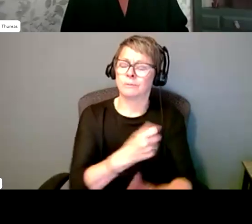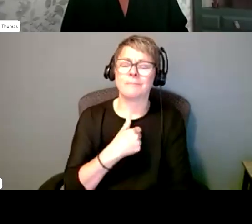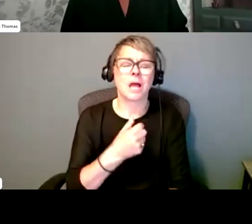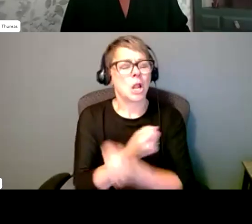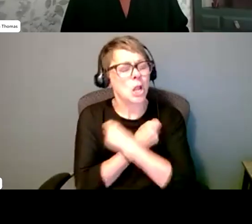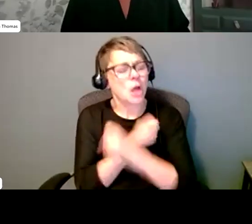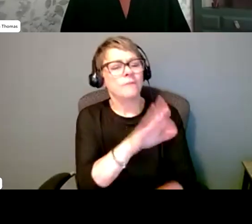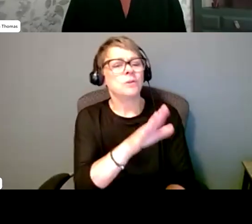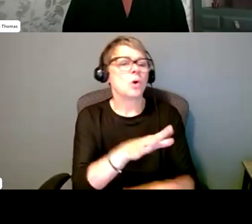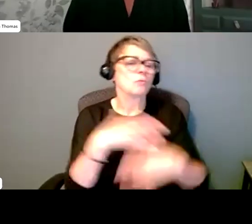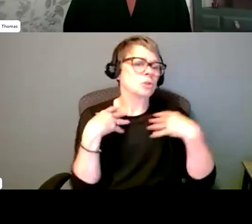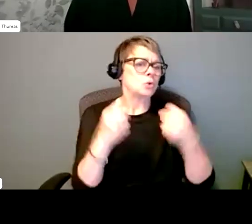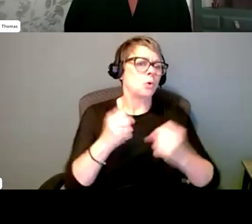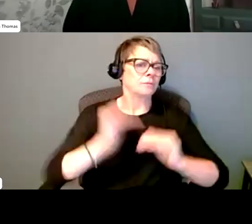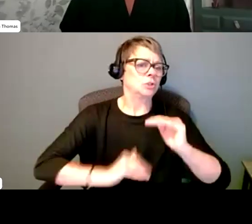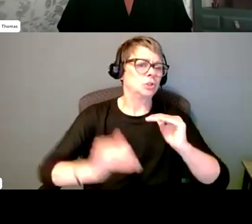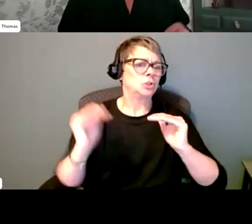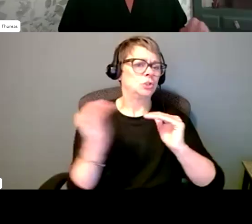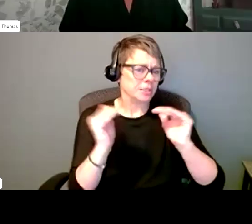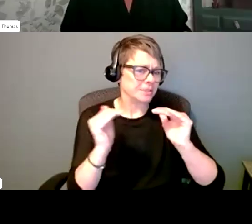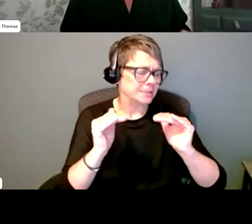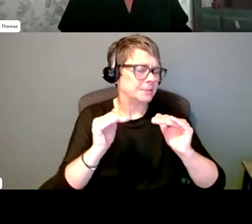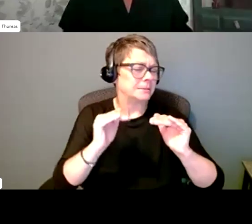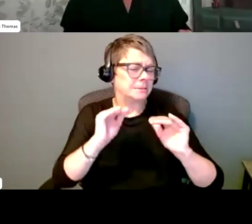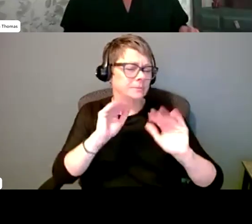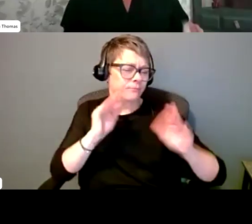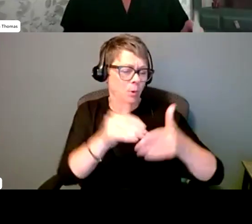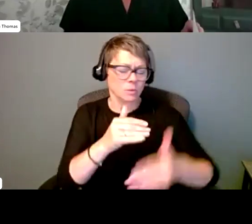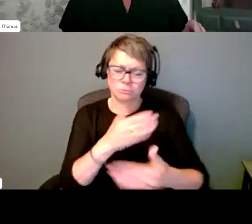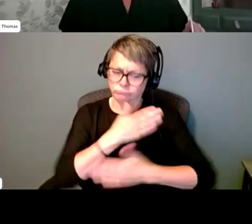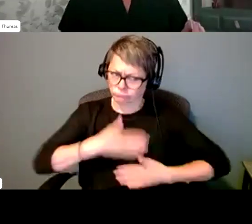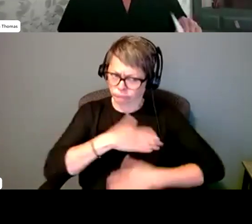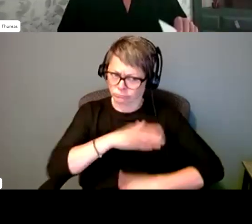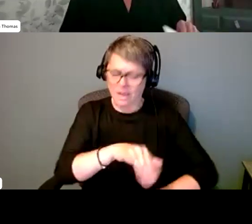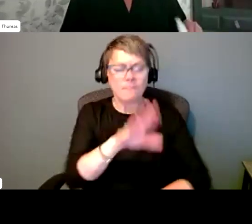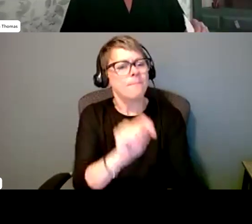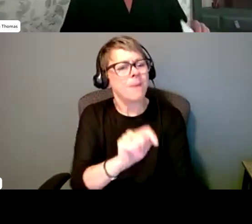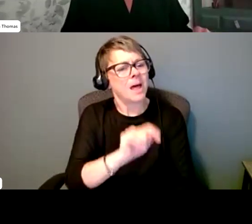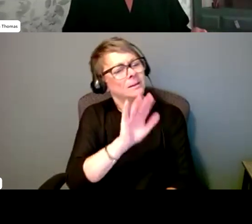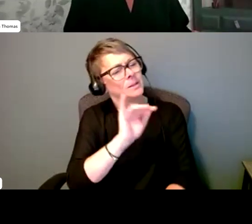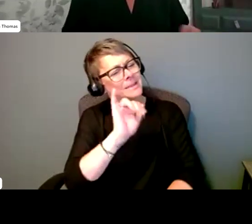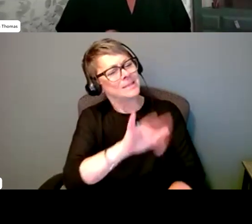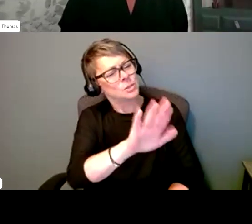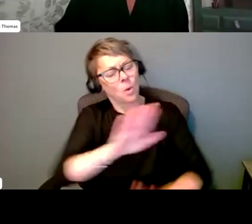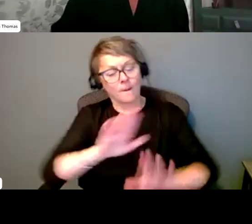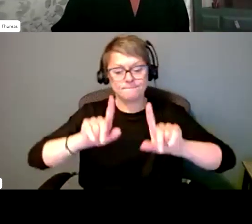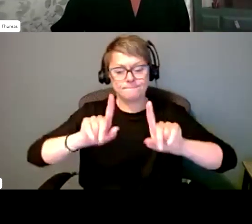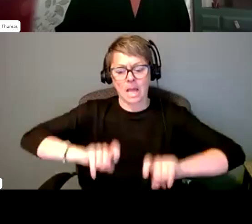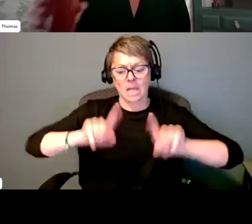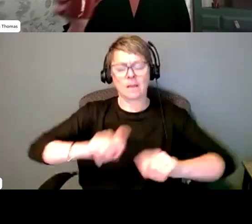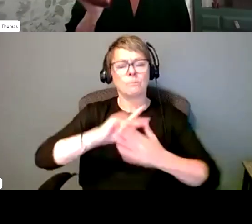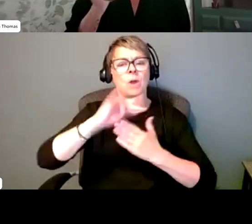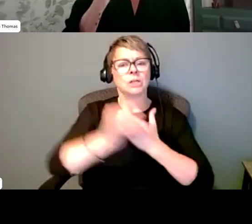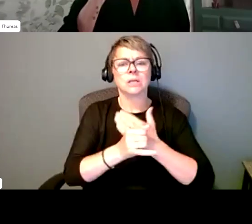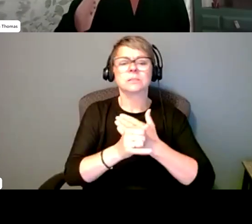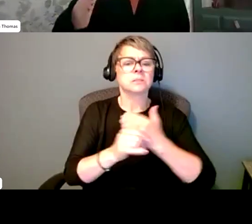justice project, but could you just share us a little bit about where some of those piloting things that you may have done, where they are right